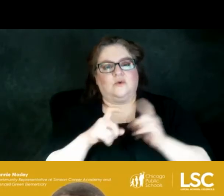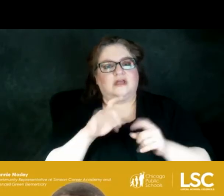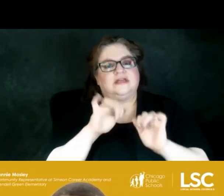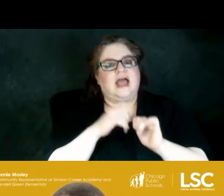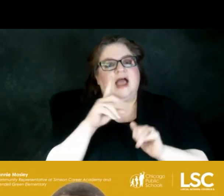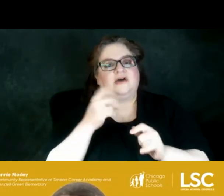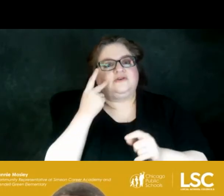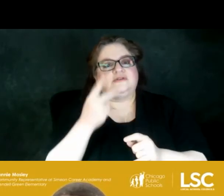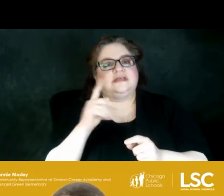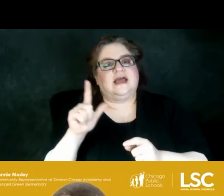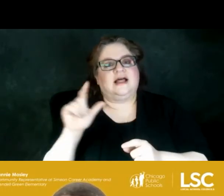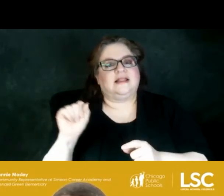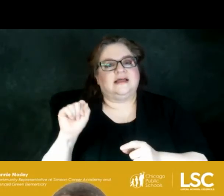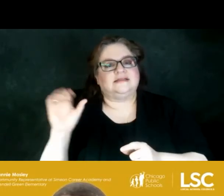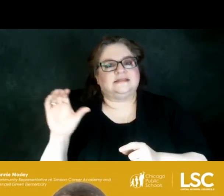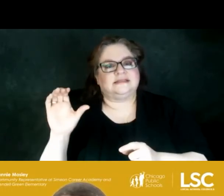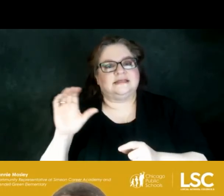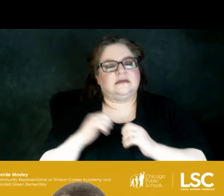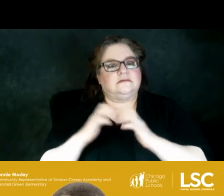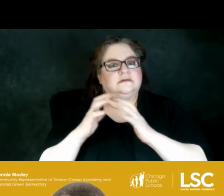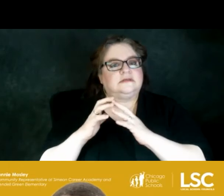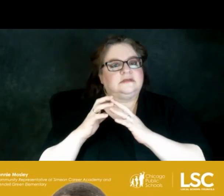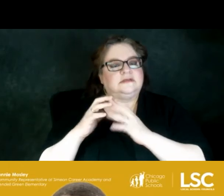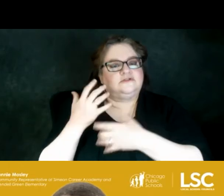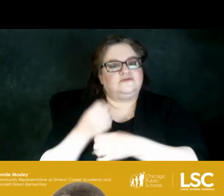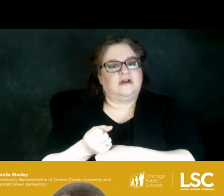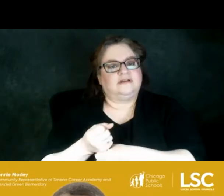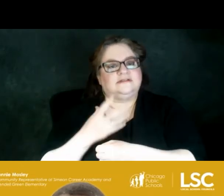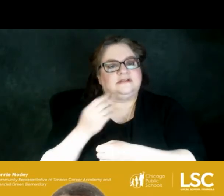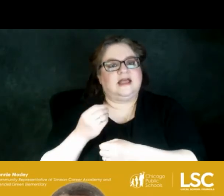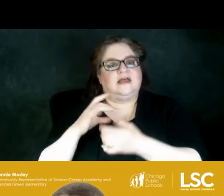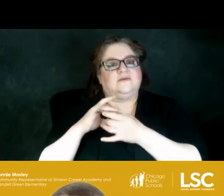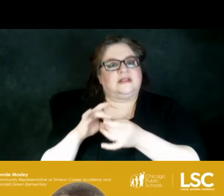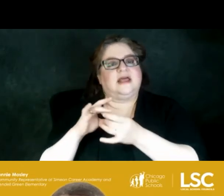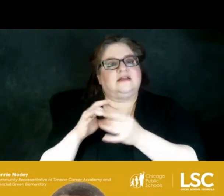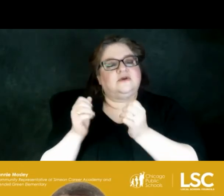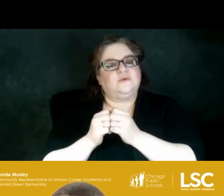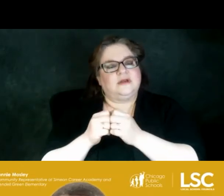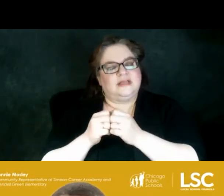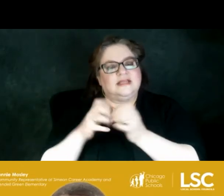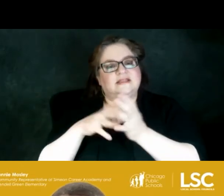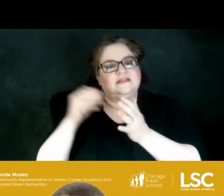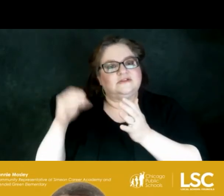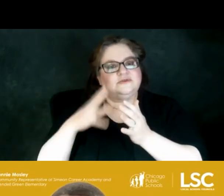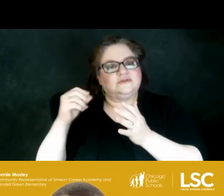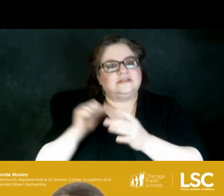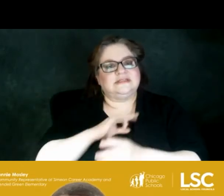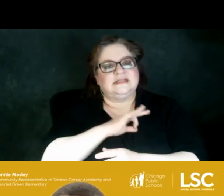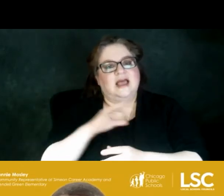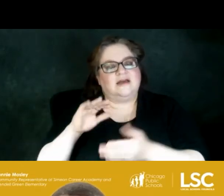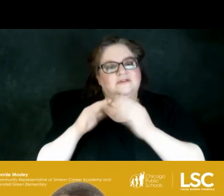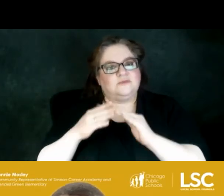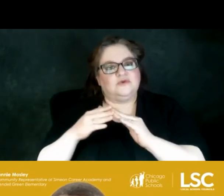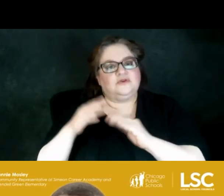you see LSCs building trust and relationships with the student and staff communities at